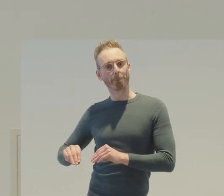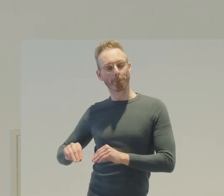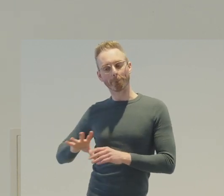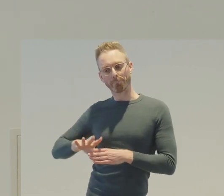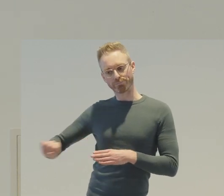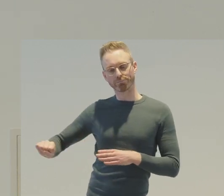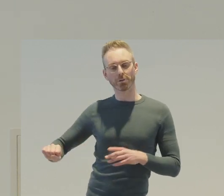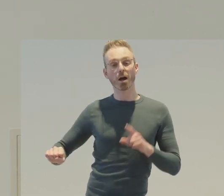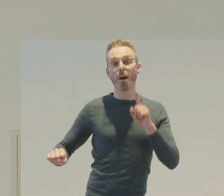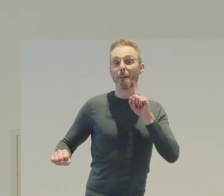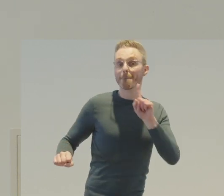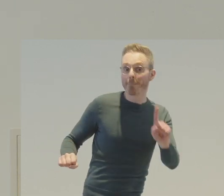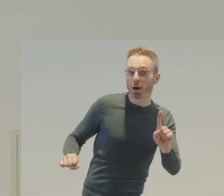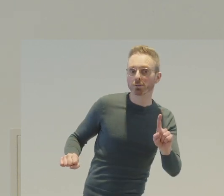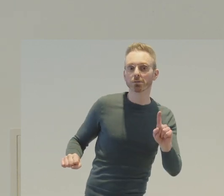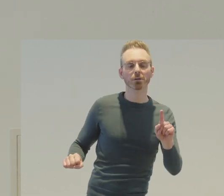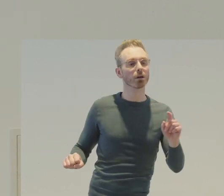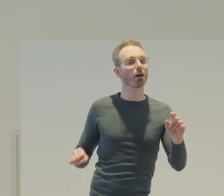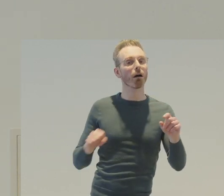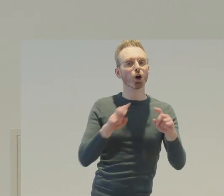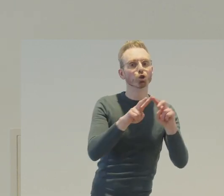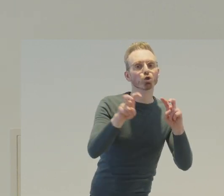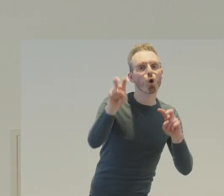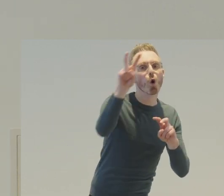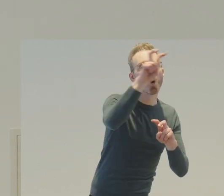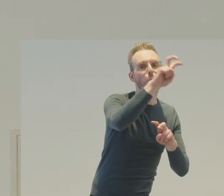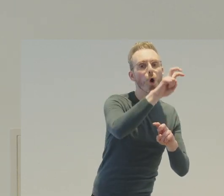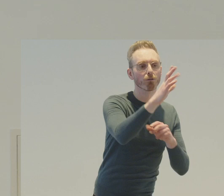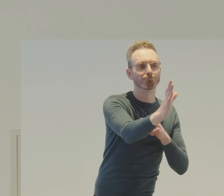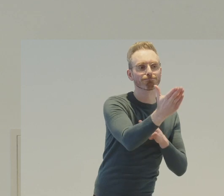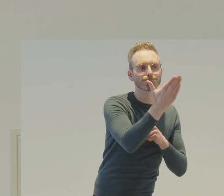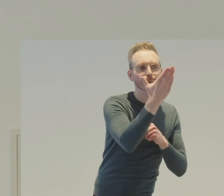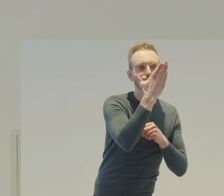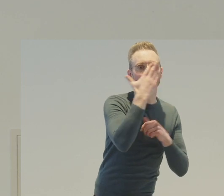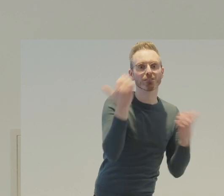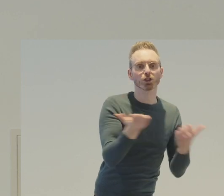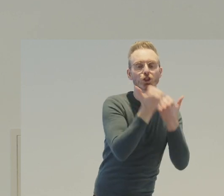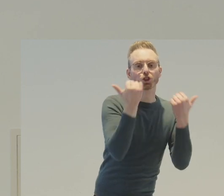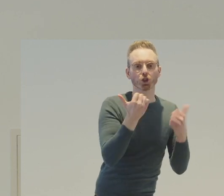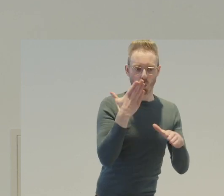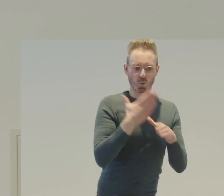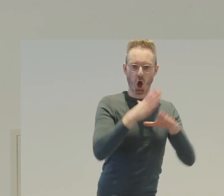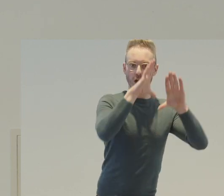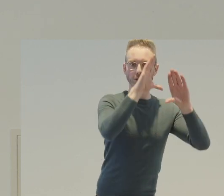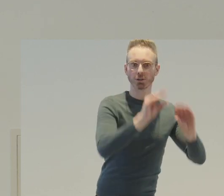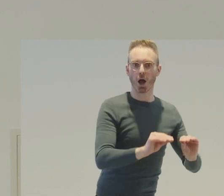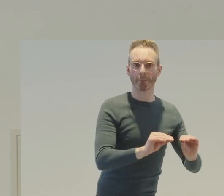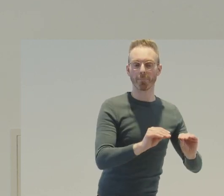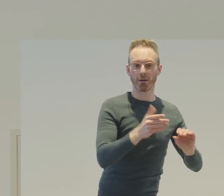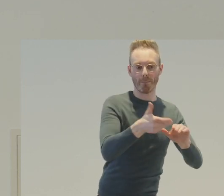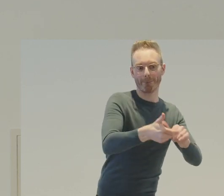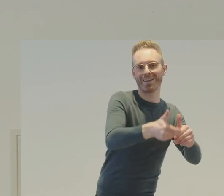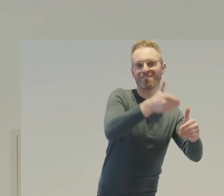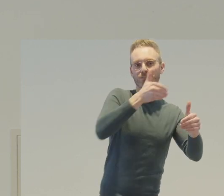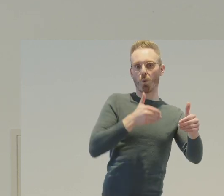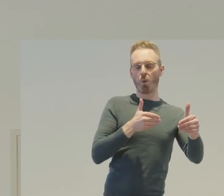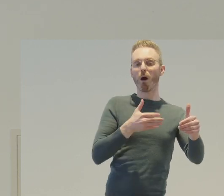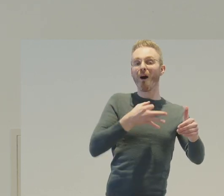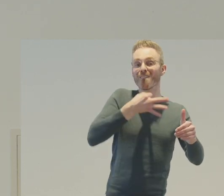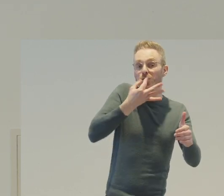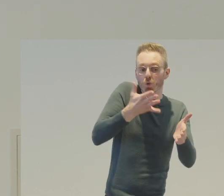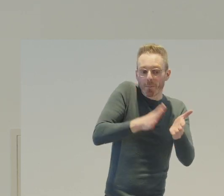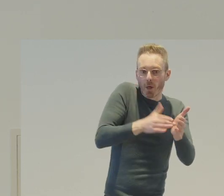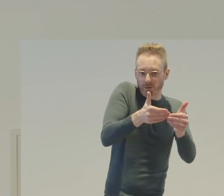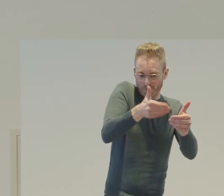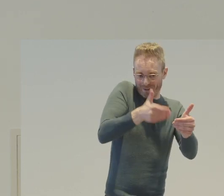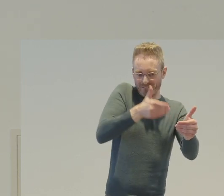end to support that person to reapply for universal credit. So that's a little moment that you can think, rather than thinking 3 months after the tour ends, oh gosh, I don't know if their benefits